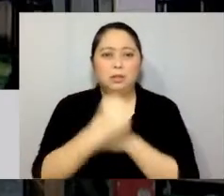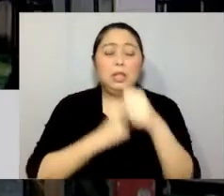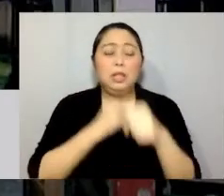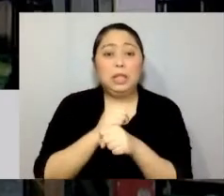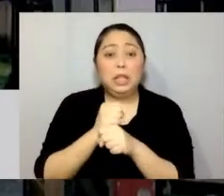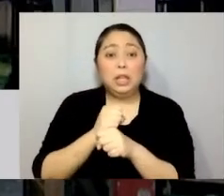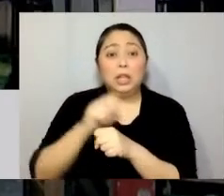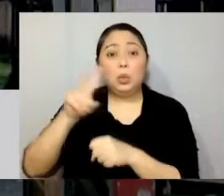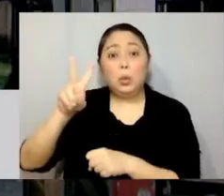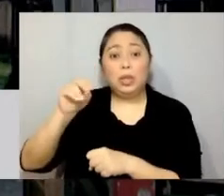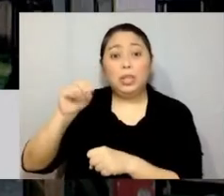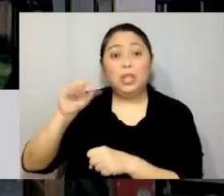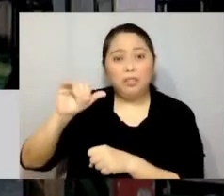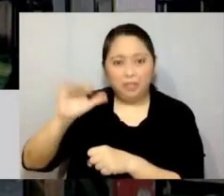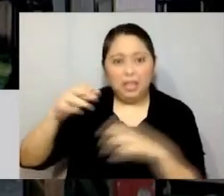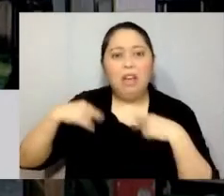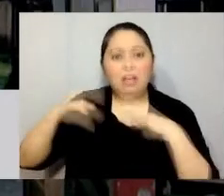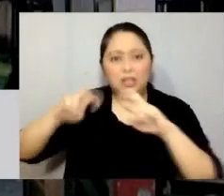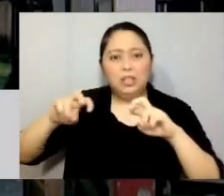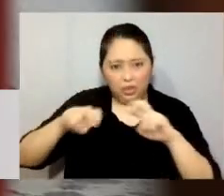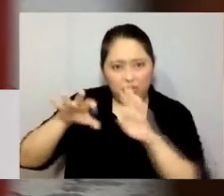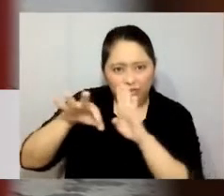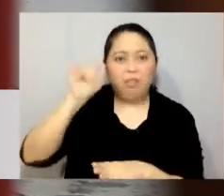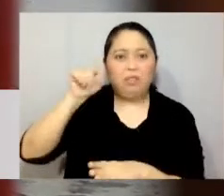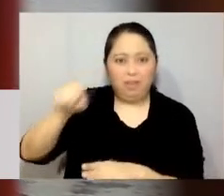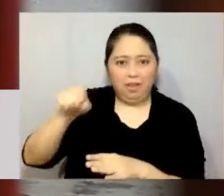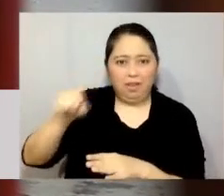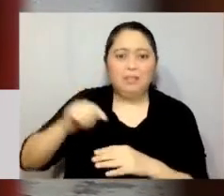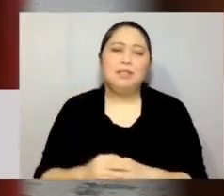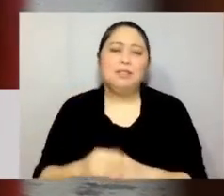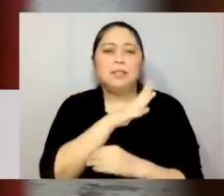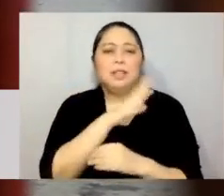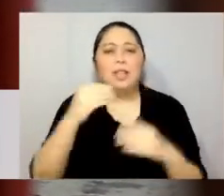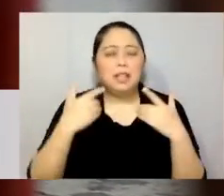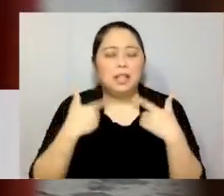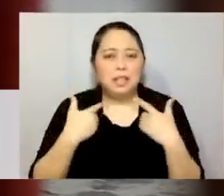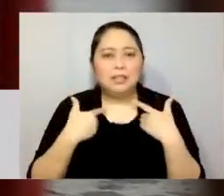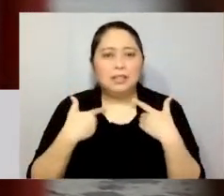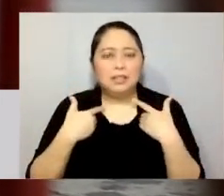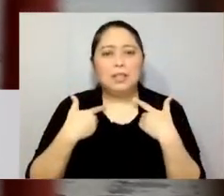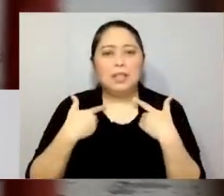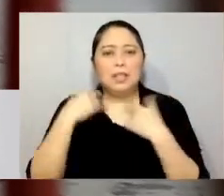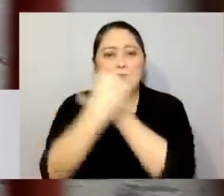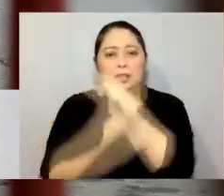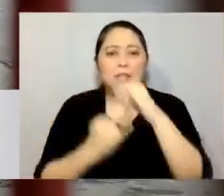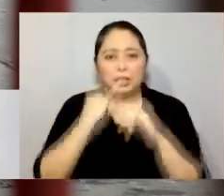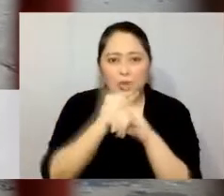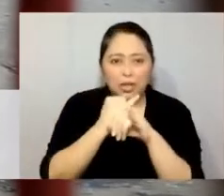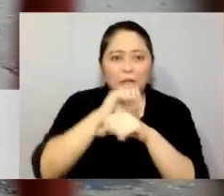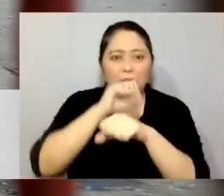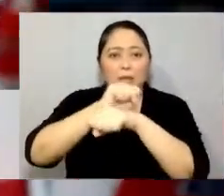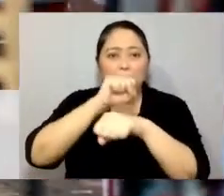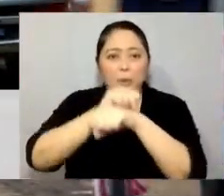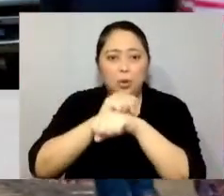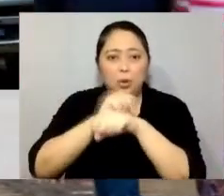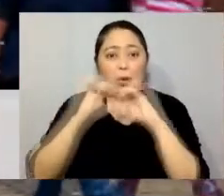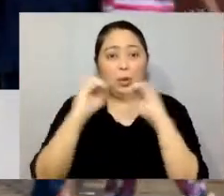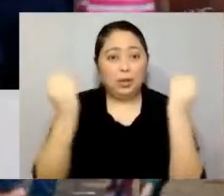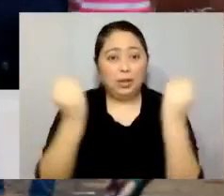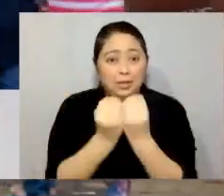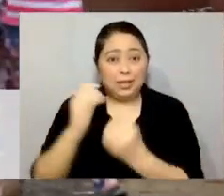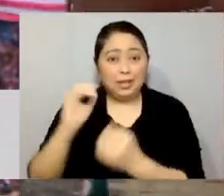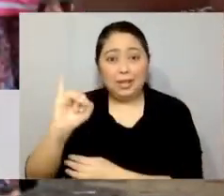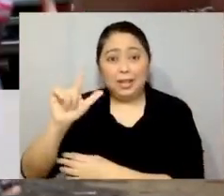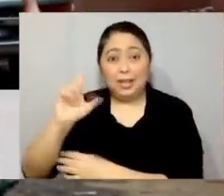study made by the Philippine Statistics Authority. According to the International Labor Organization in October 2020, the